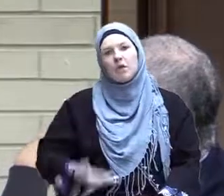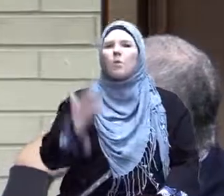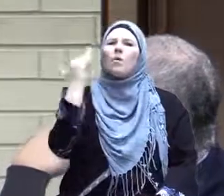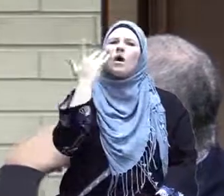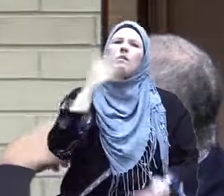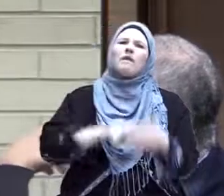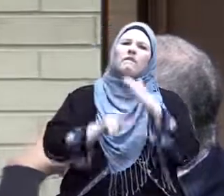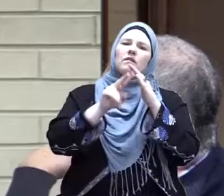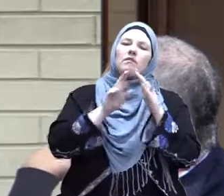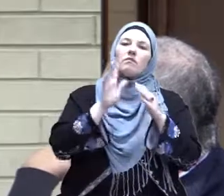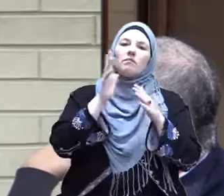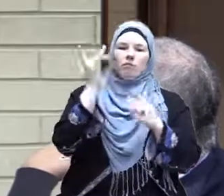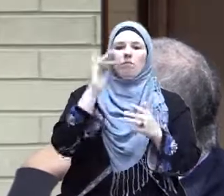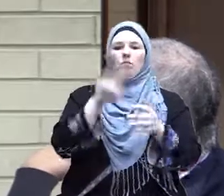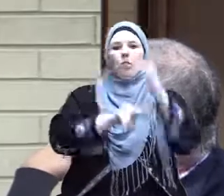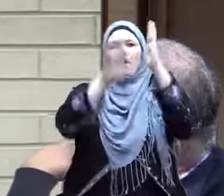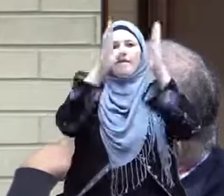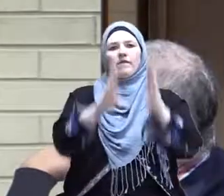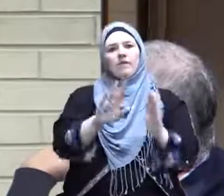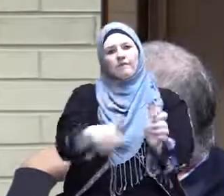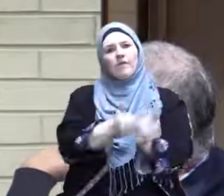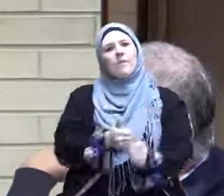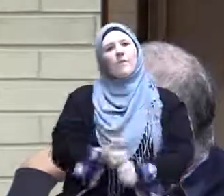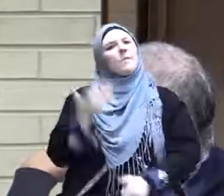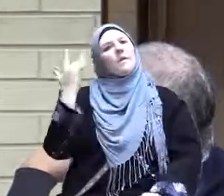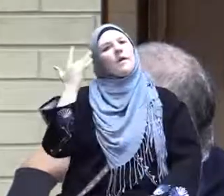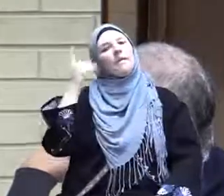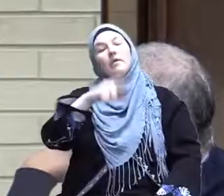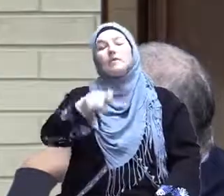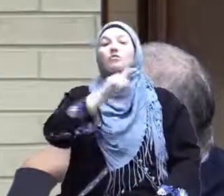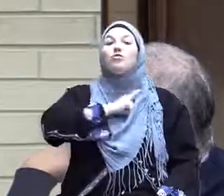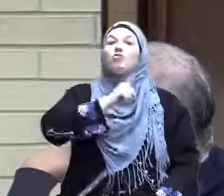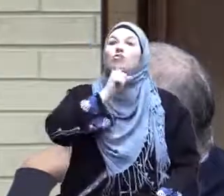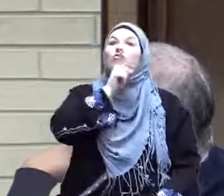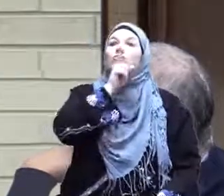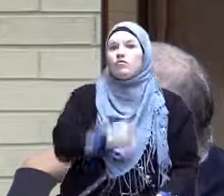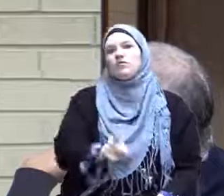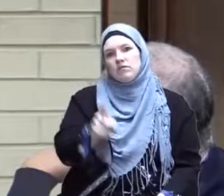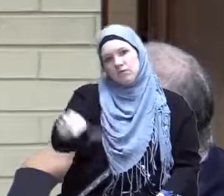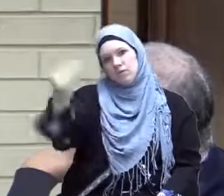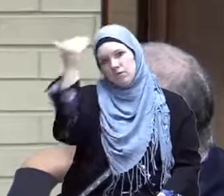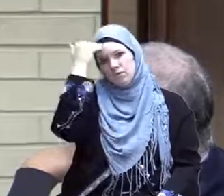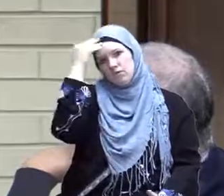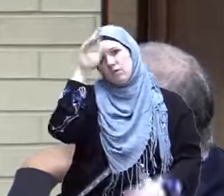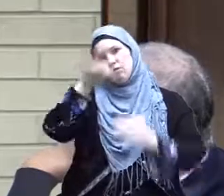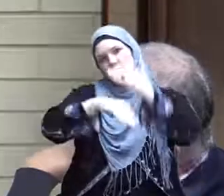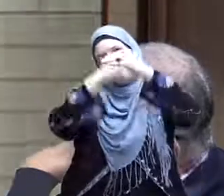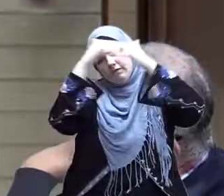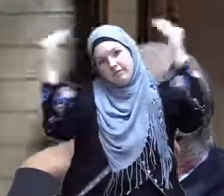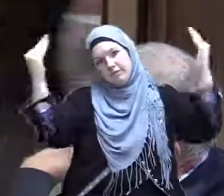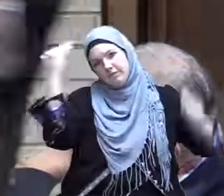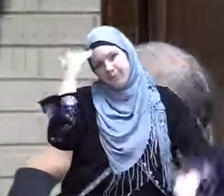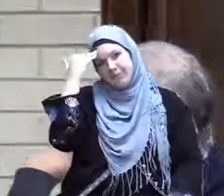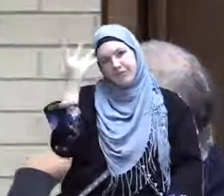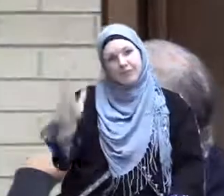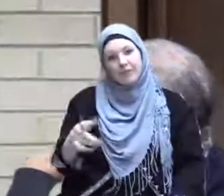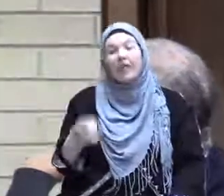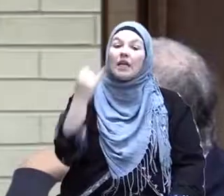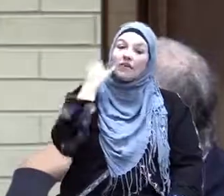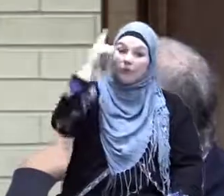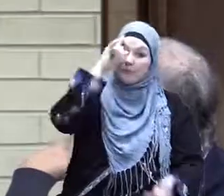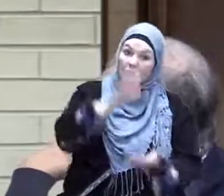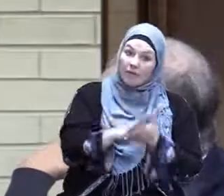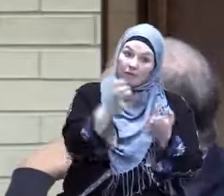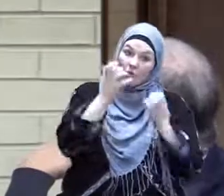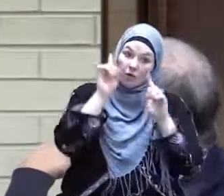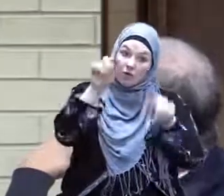follow the Prophet sallallahu alayhi wa sallam? It is because we are certain where he is going. So if you believe you